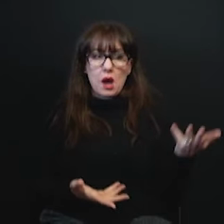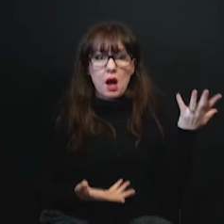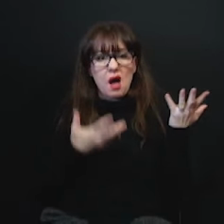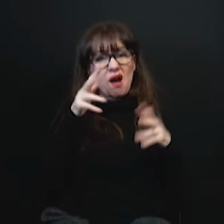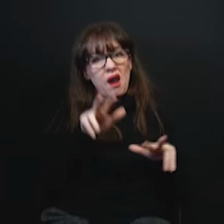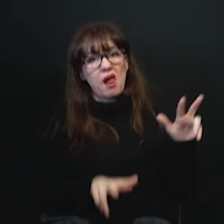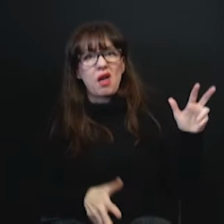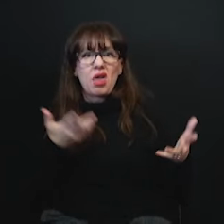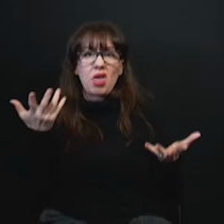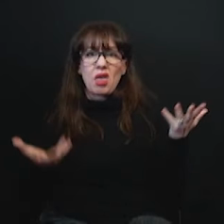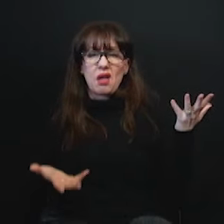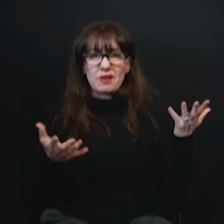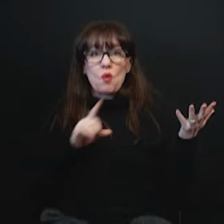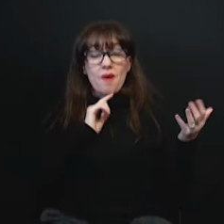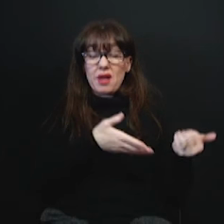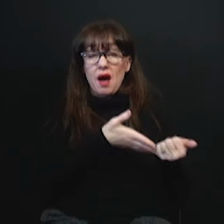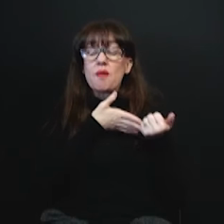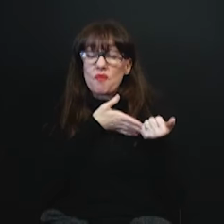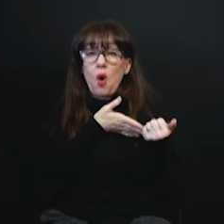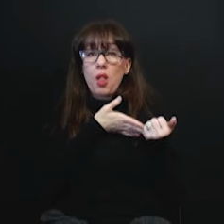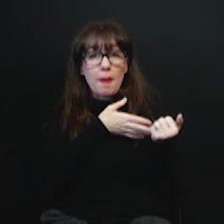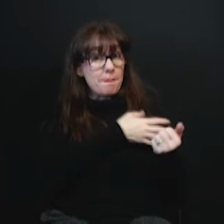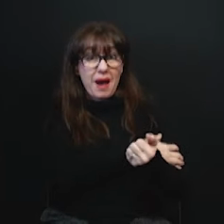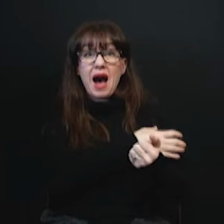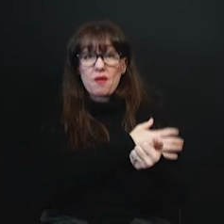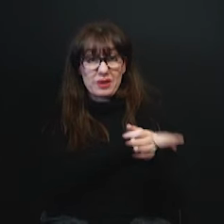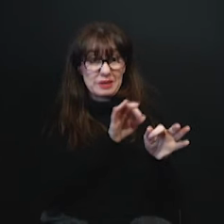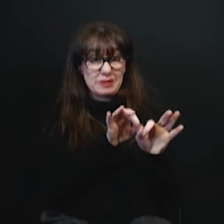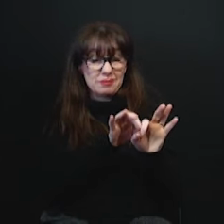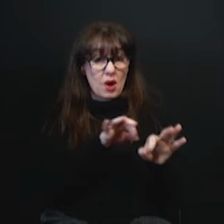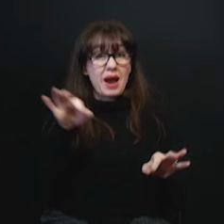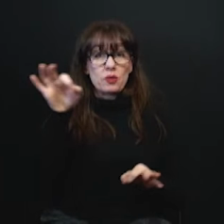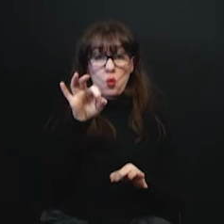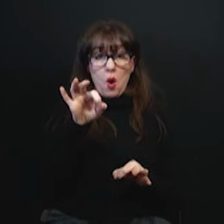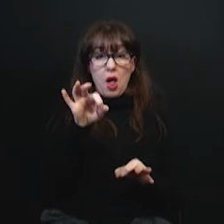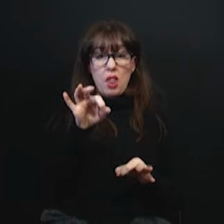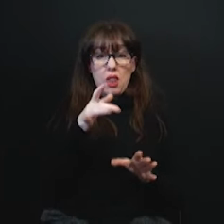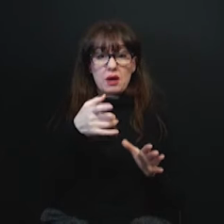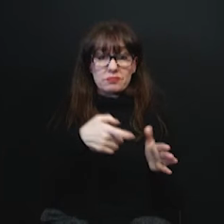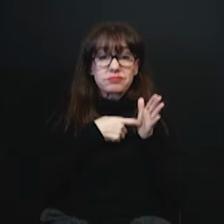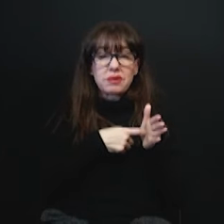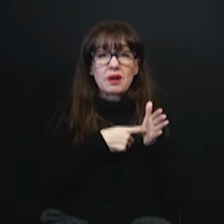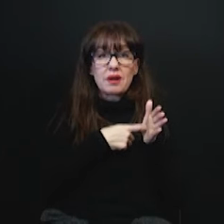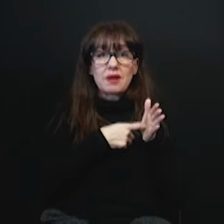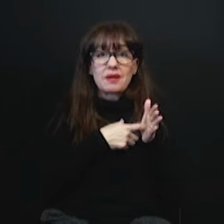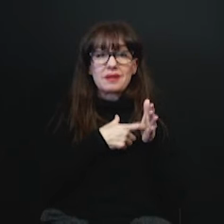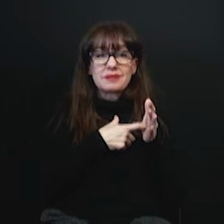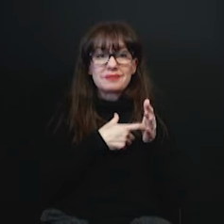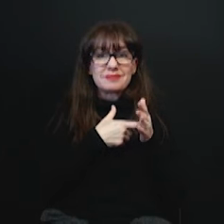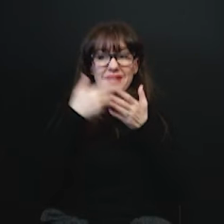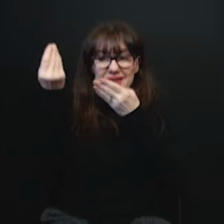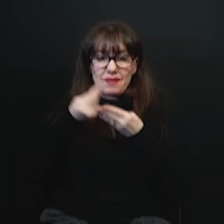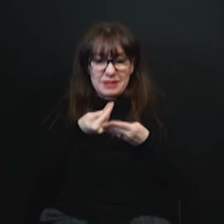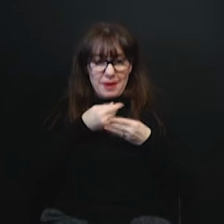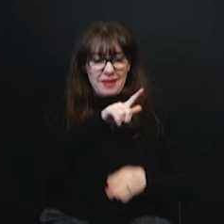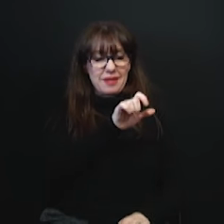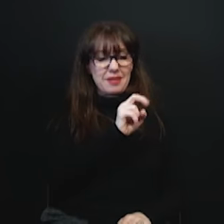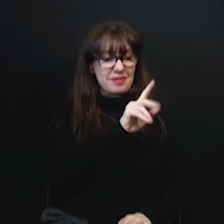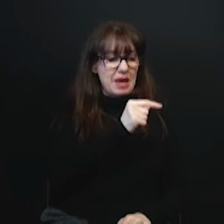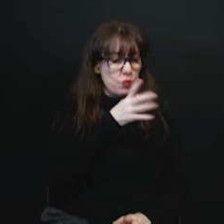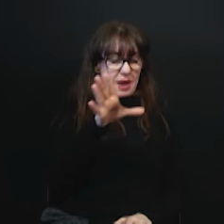unbelievably helpful and powerful spiritual discipline that God has given us. But in Lent, many of us embrace